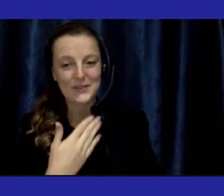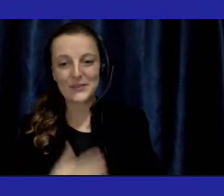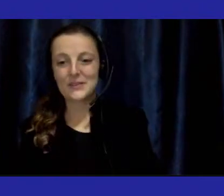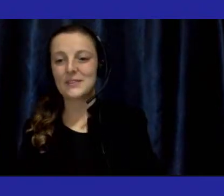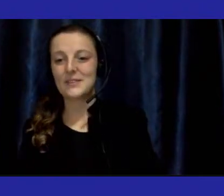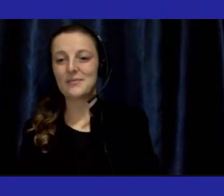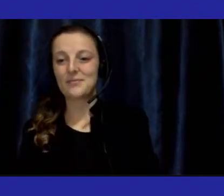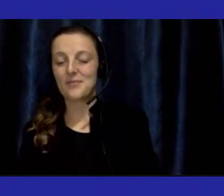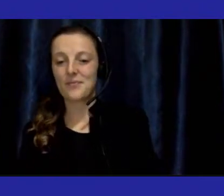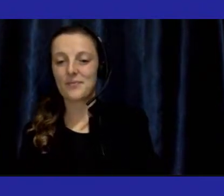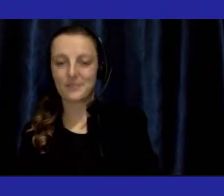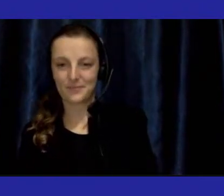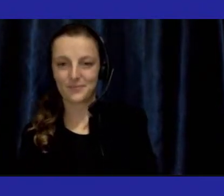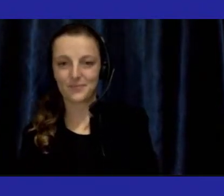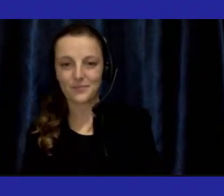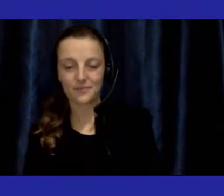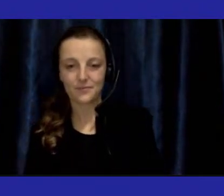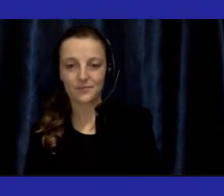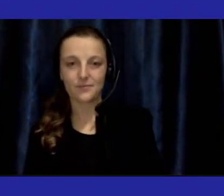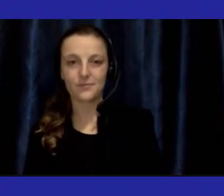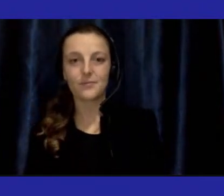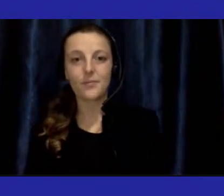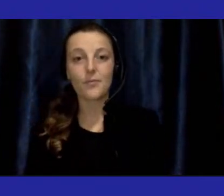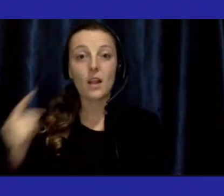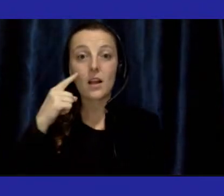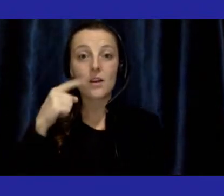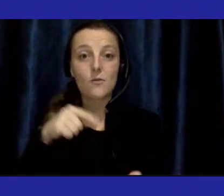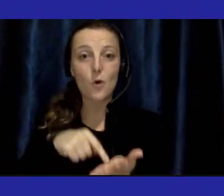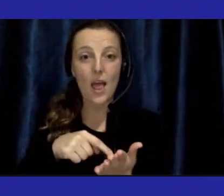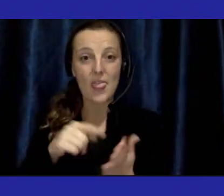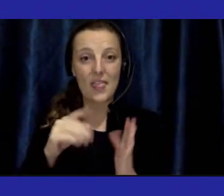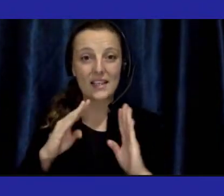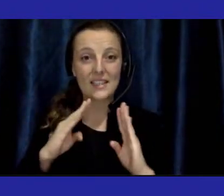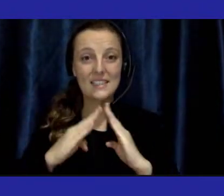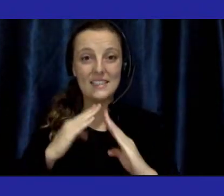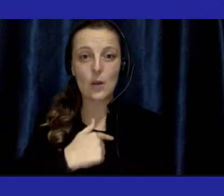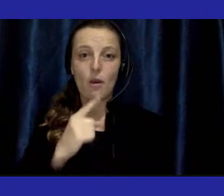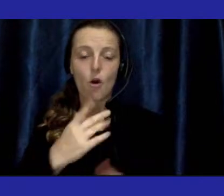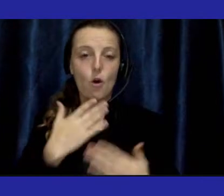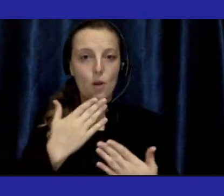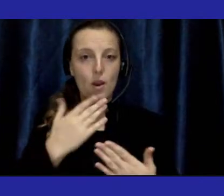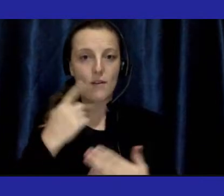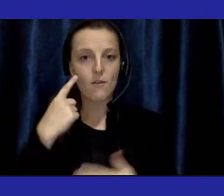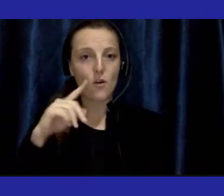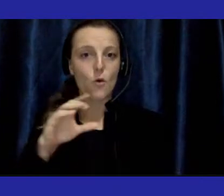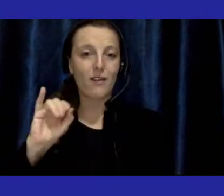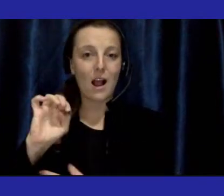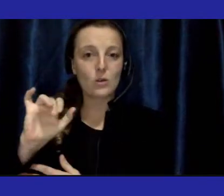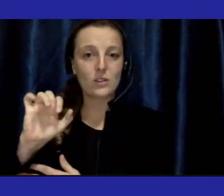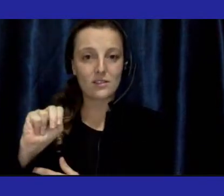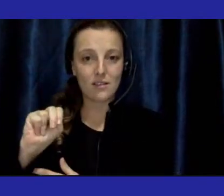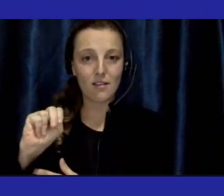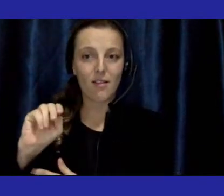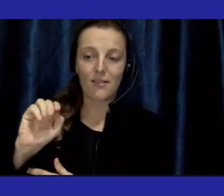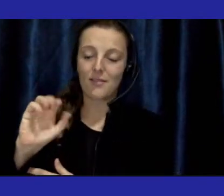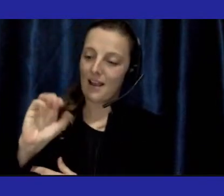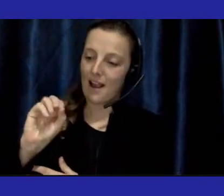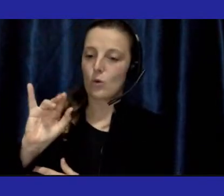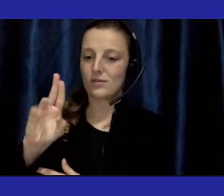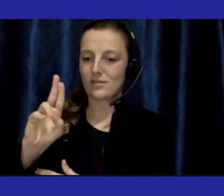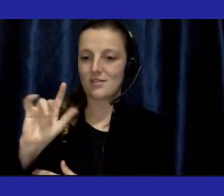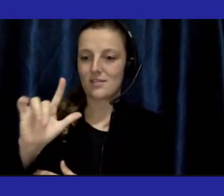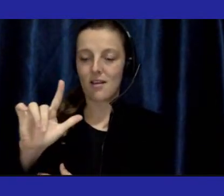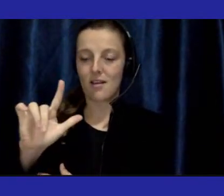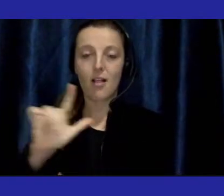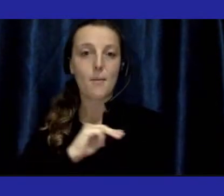city, we're very grateful to council members and borough presidents who have been supporting us through the city budget process. We've